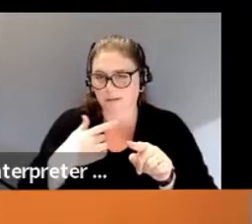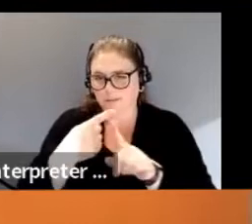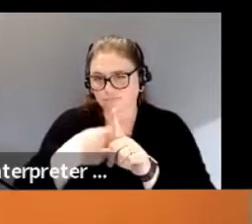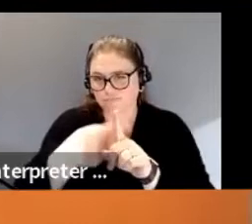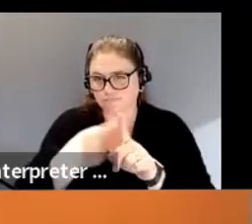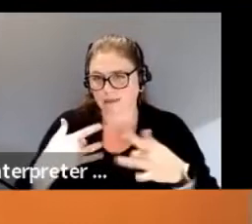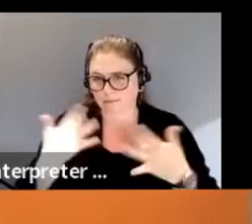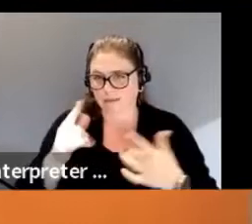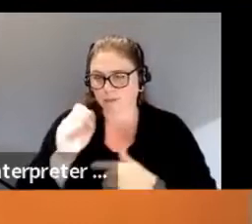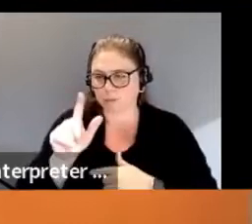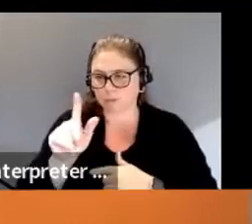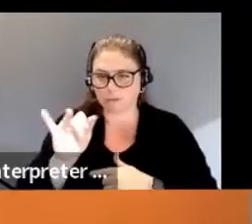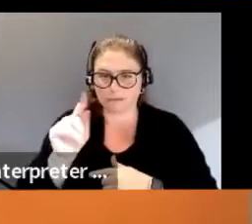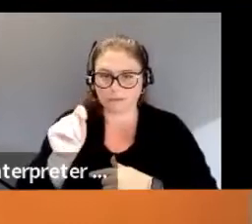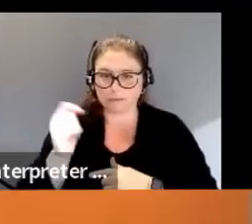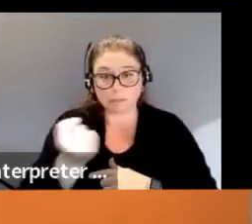us today.